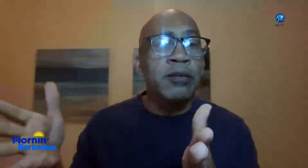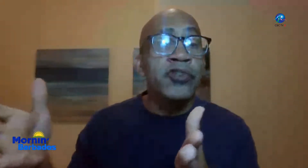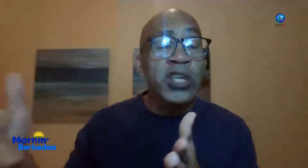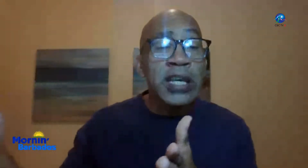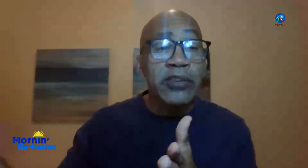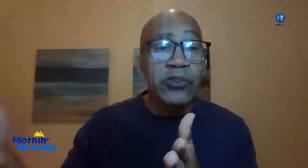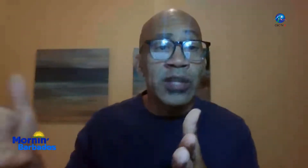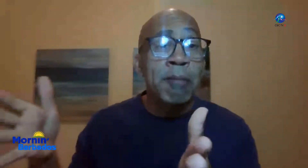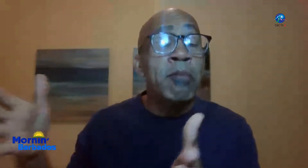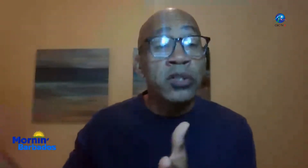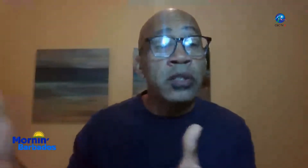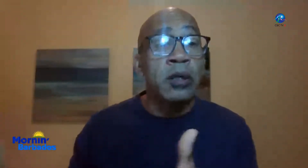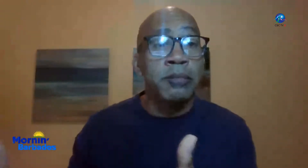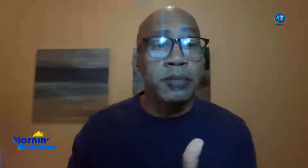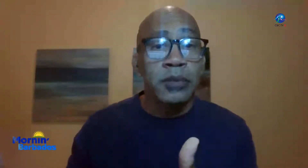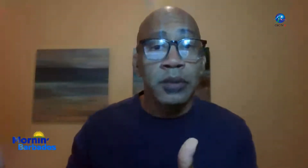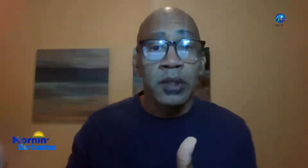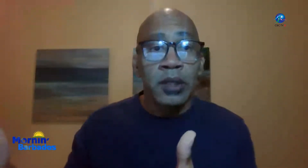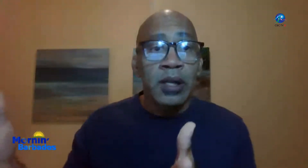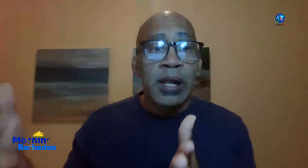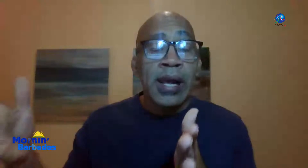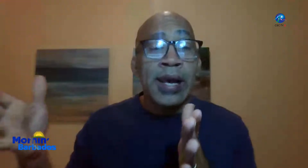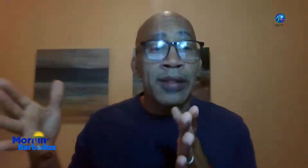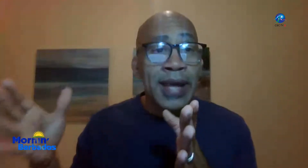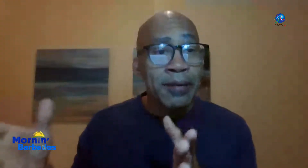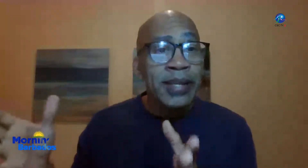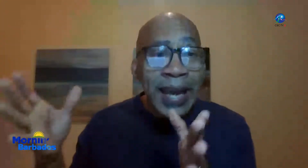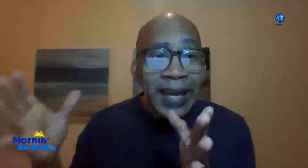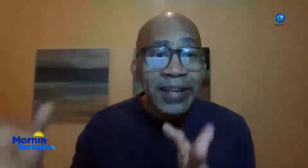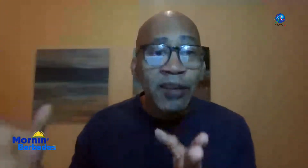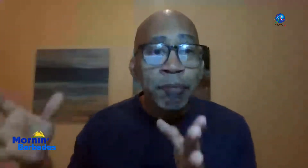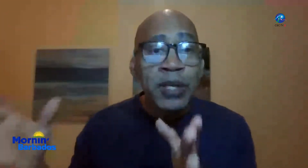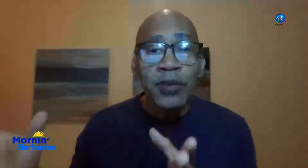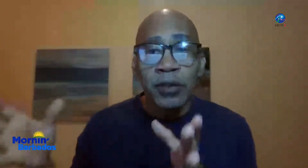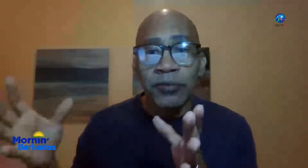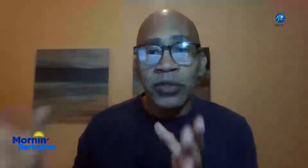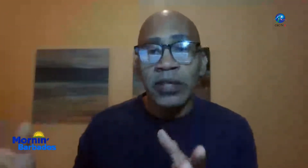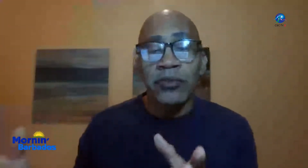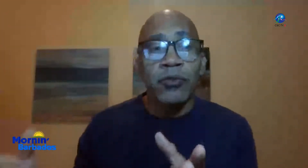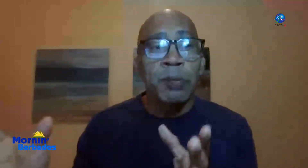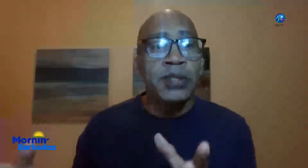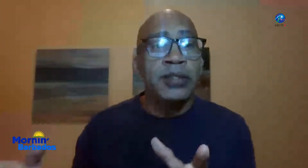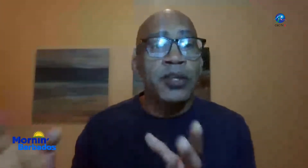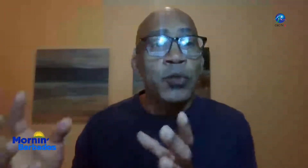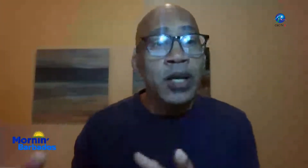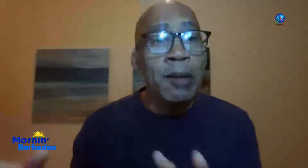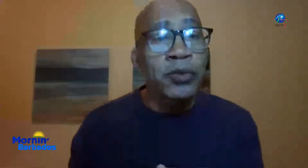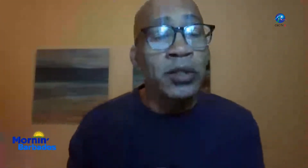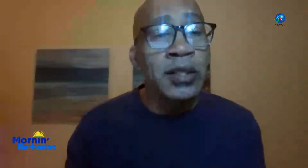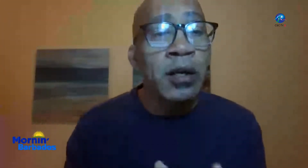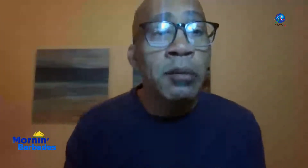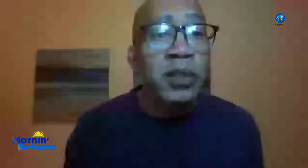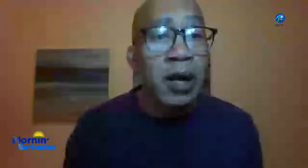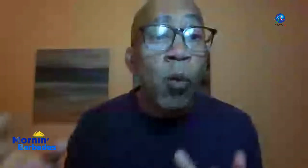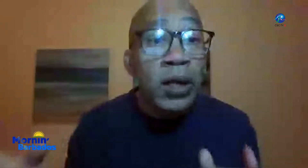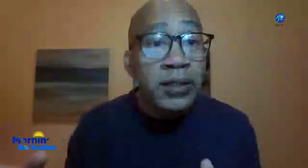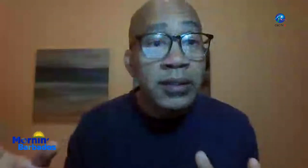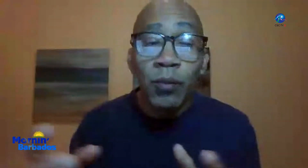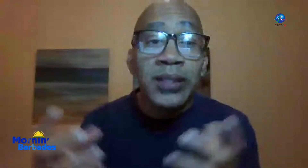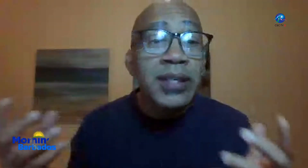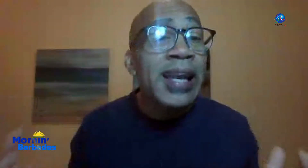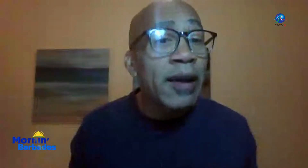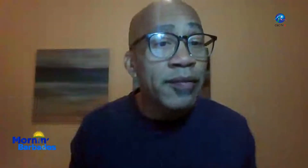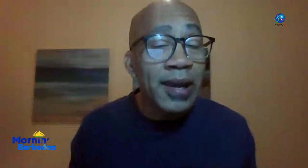a period of change must come. And that kind of period of change represents a unique opportunity that comes